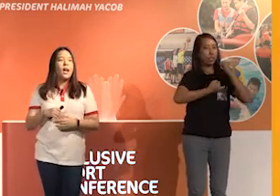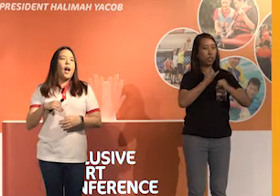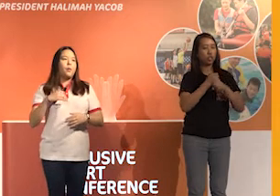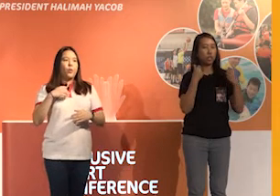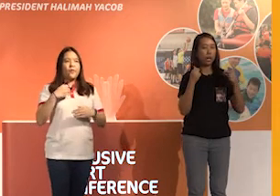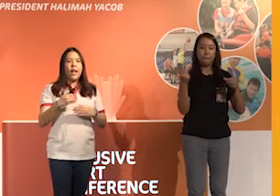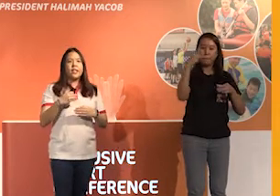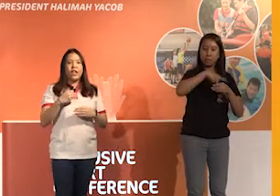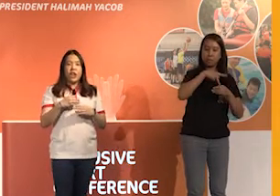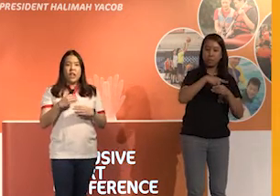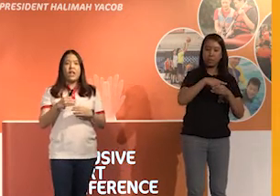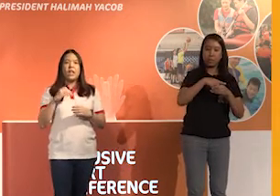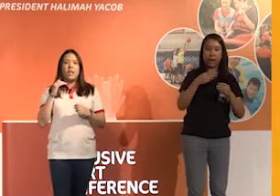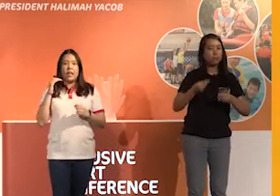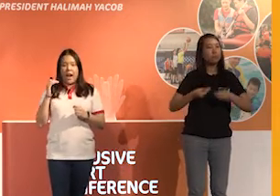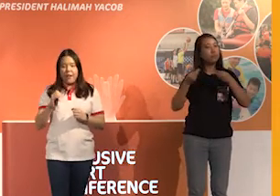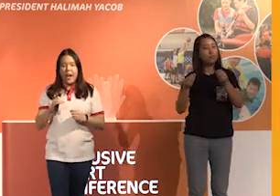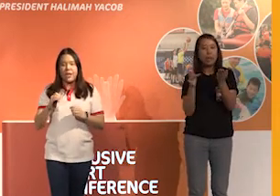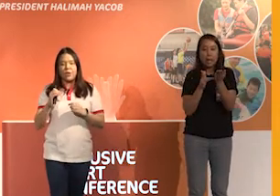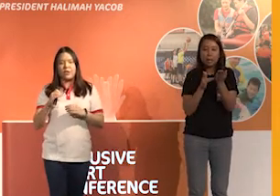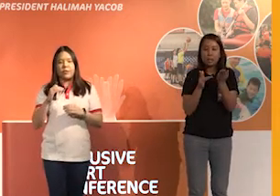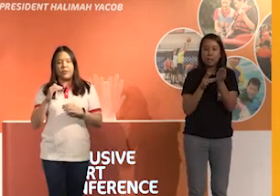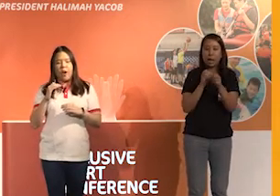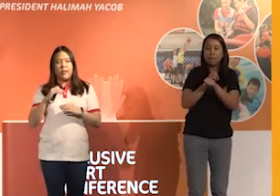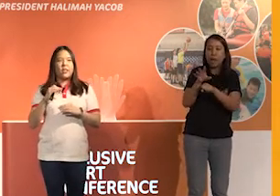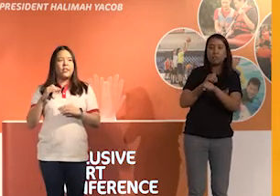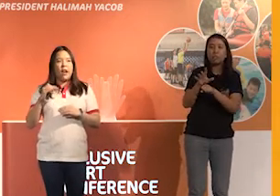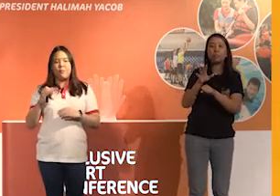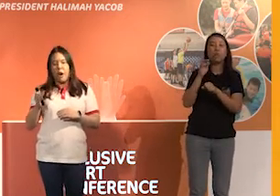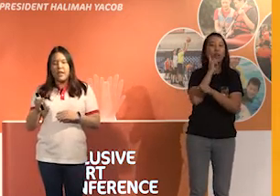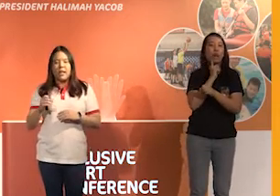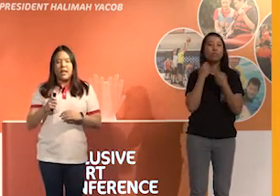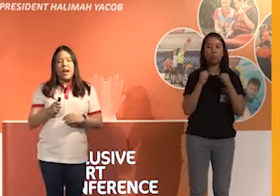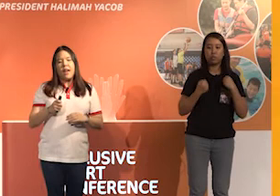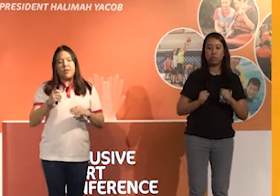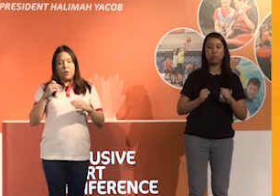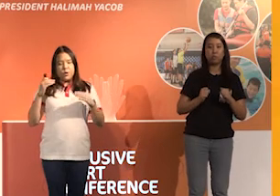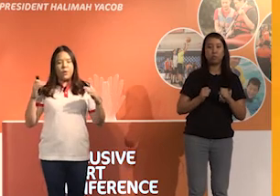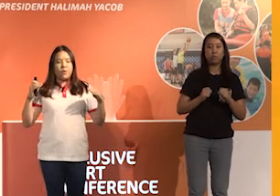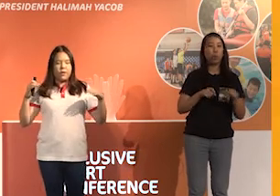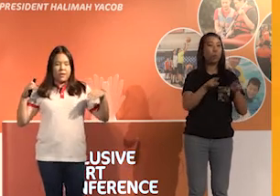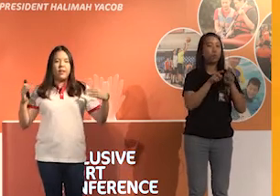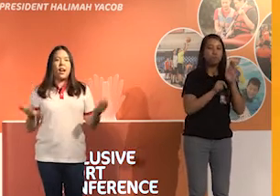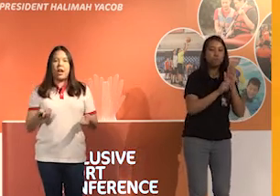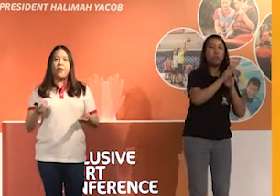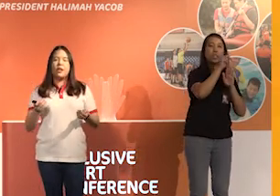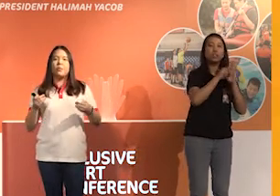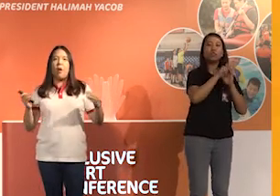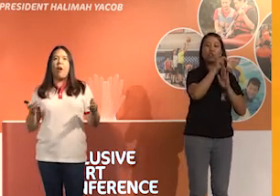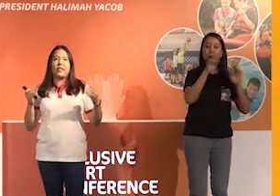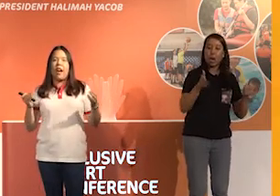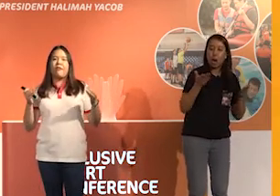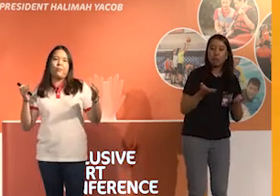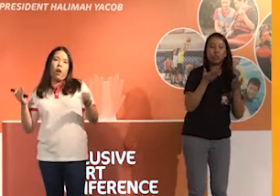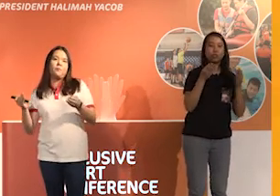participants and provide technical advice on the dashboard. And also encourage